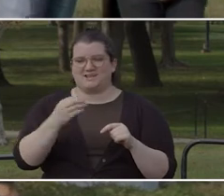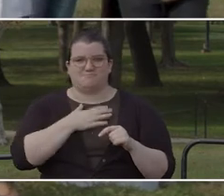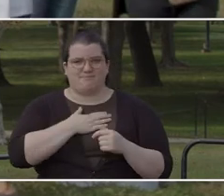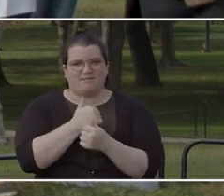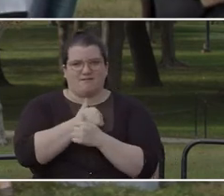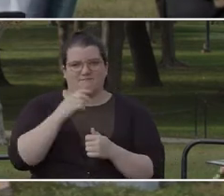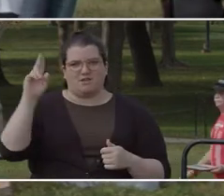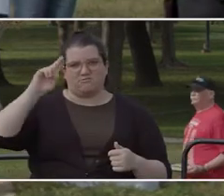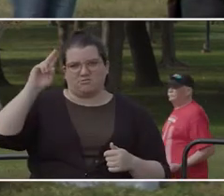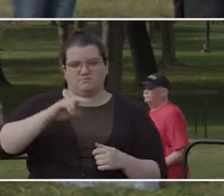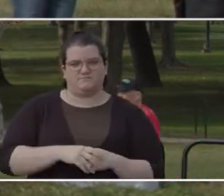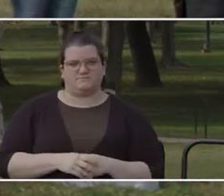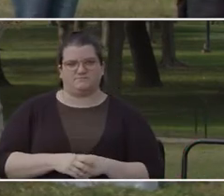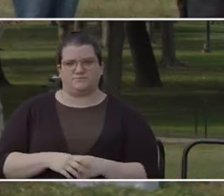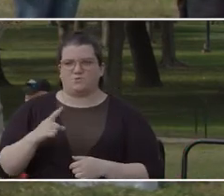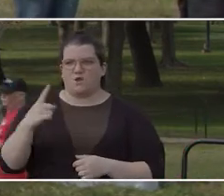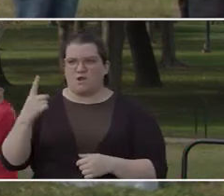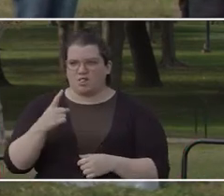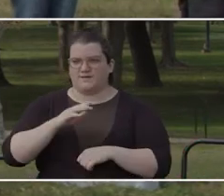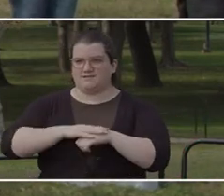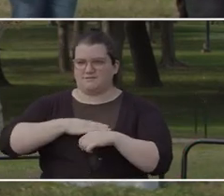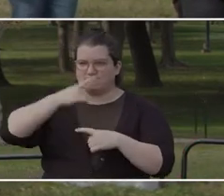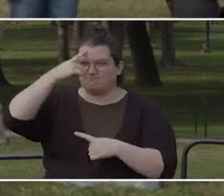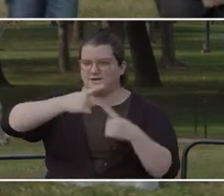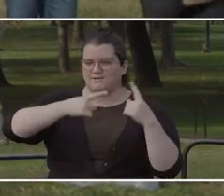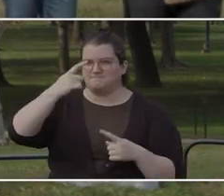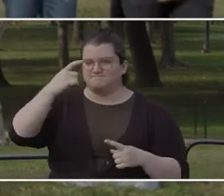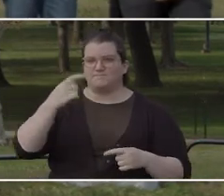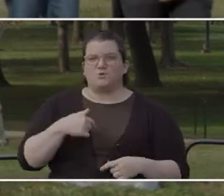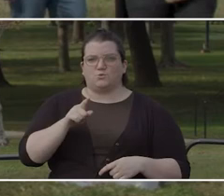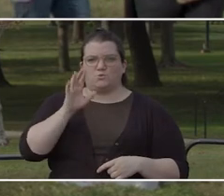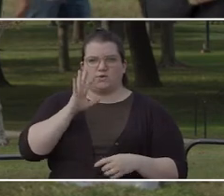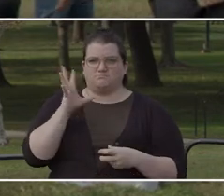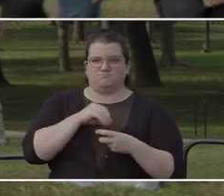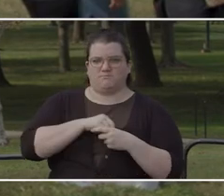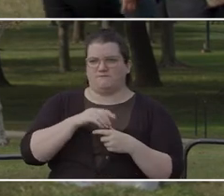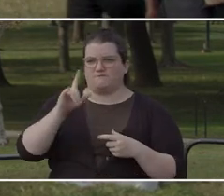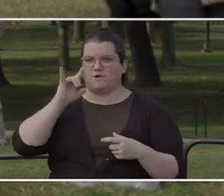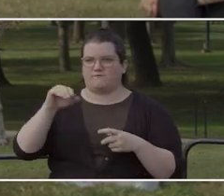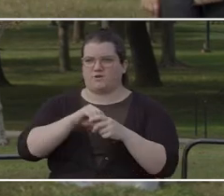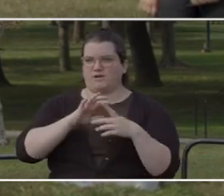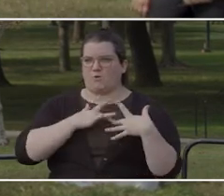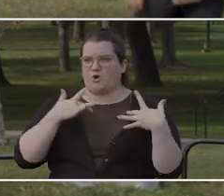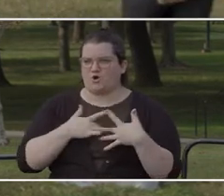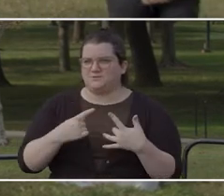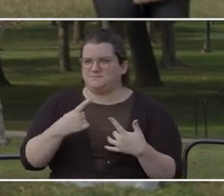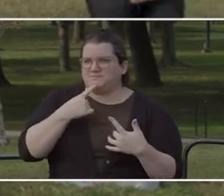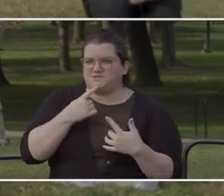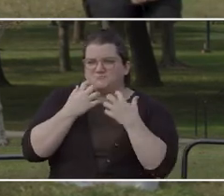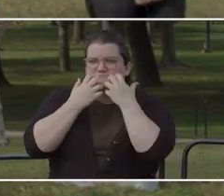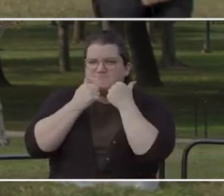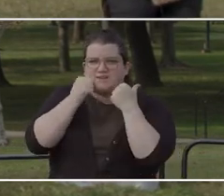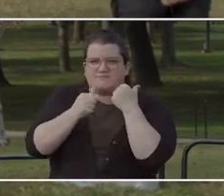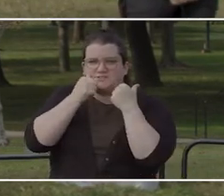uncle. You are always on our mind. You will forever be in our hearts. You are missed dearly every day.